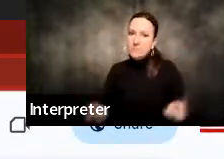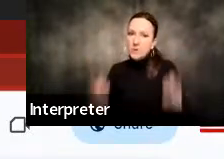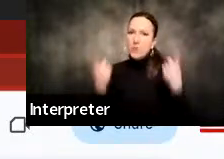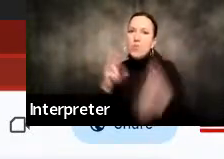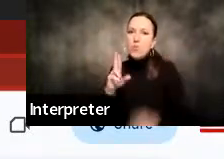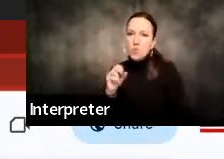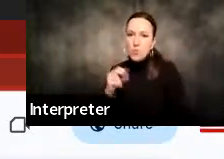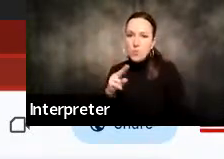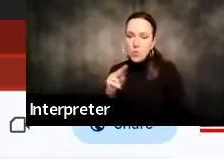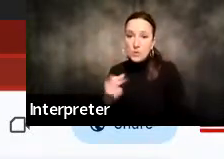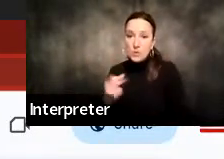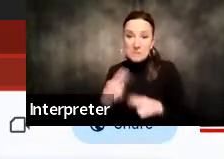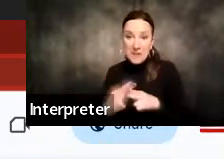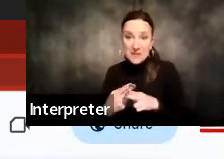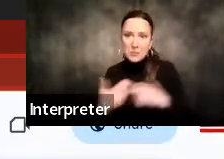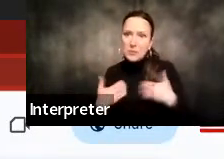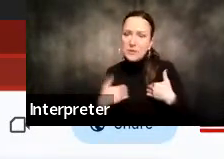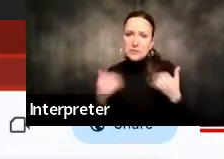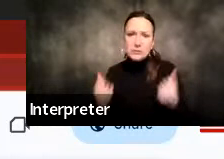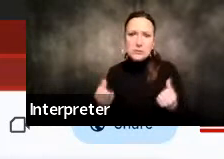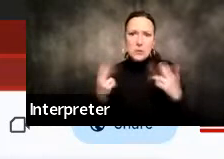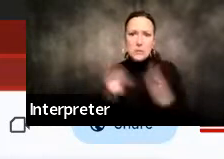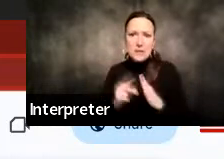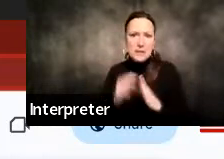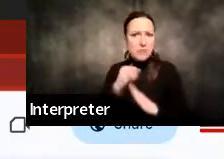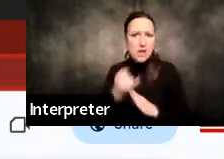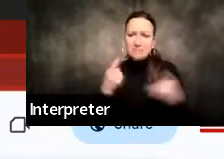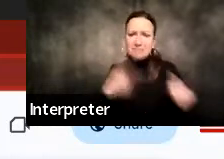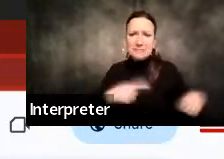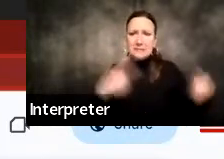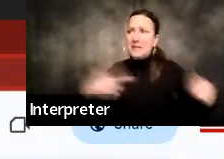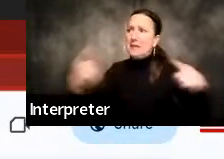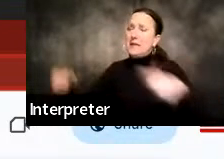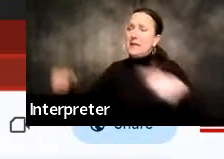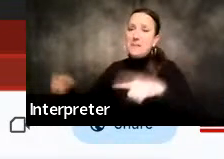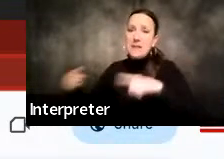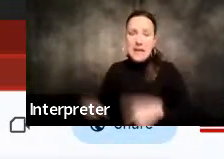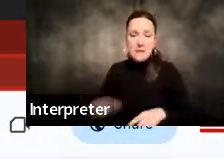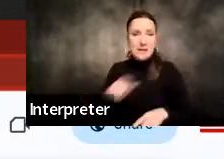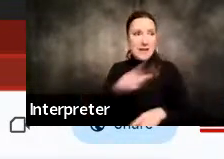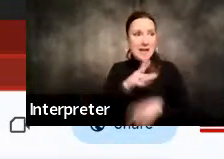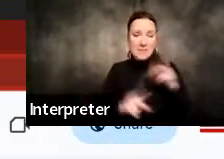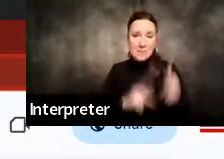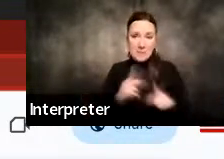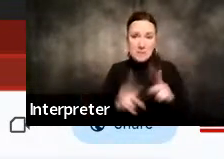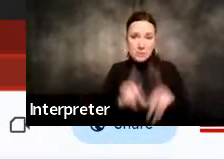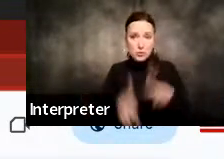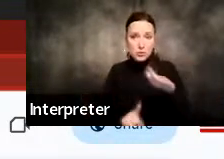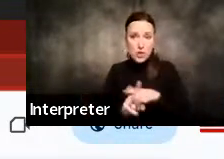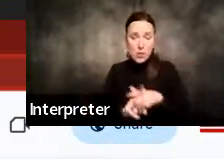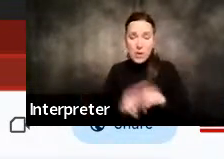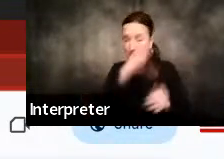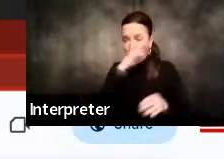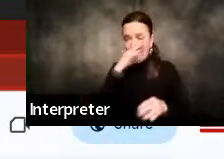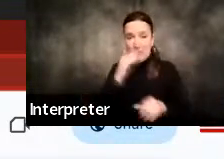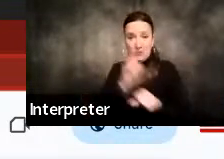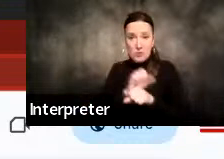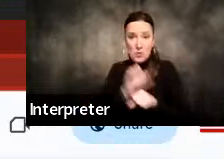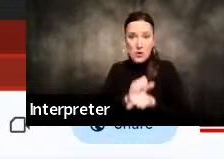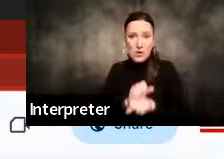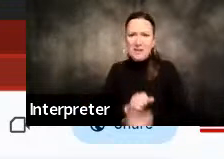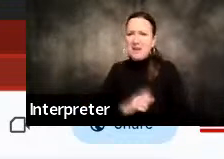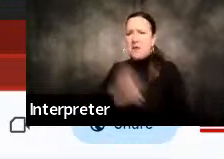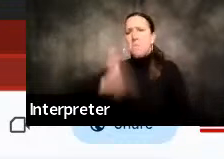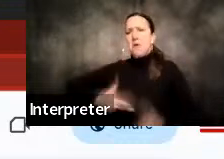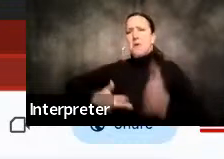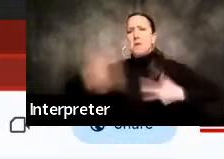earlier on, we have so many projects here in our area, and these employees for these work sites, they are parking up 2 stop signs. They're